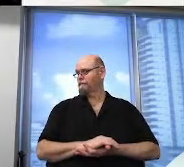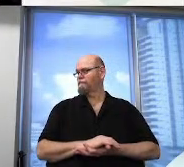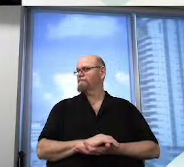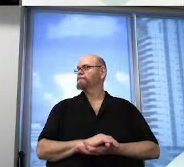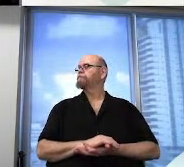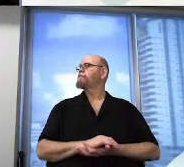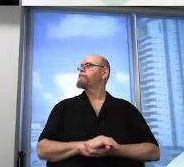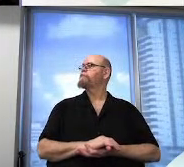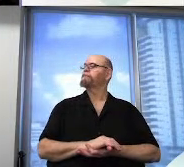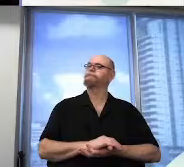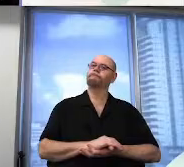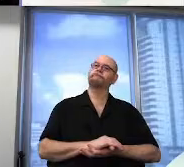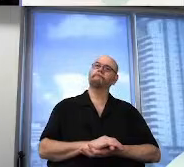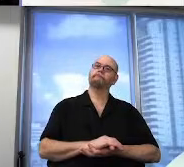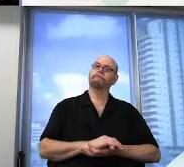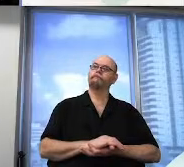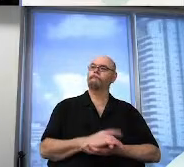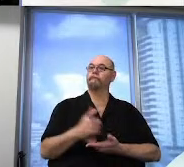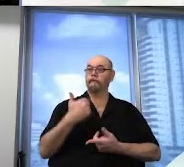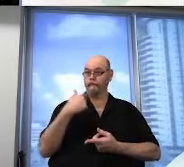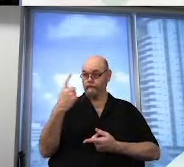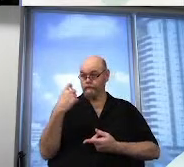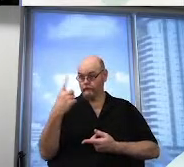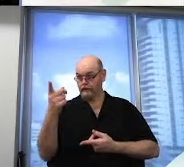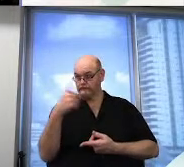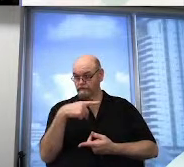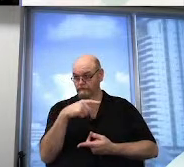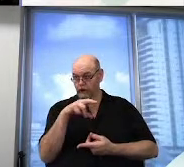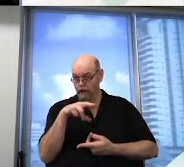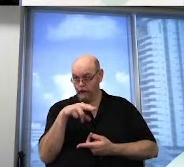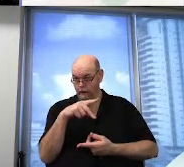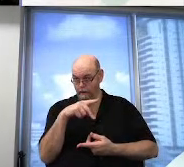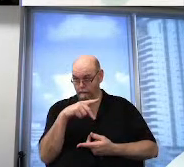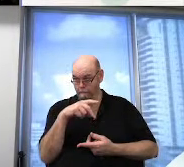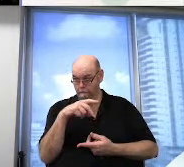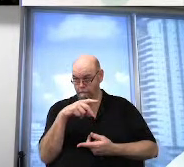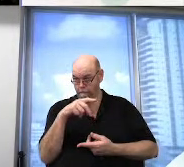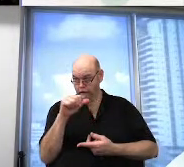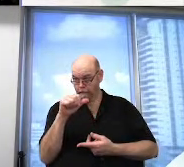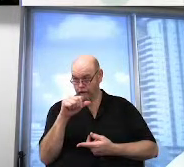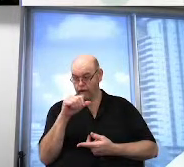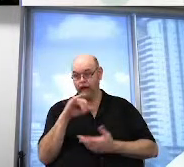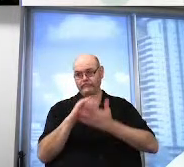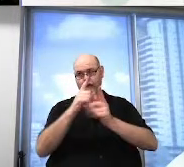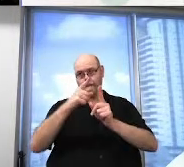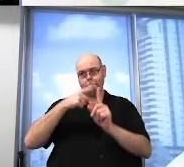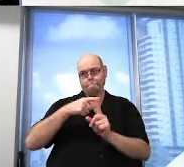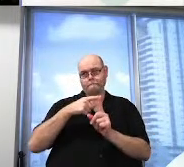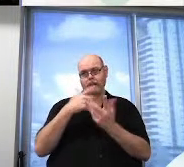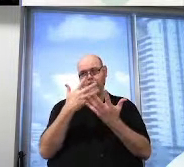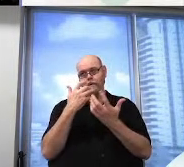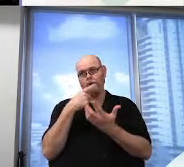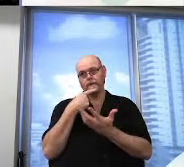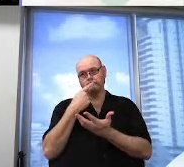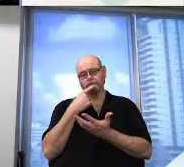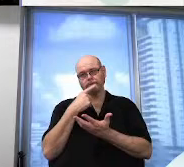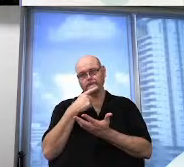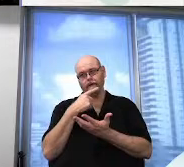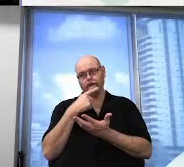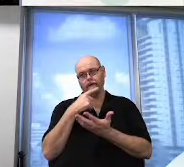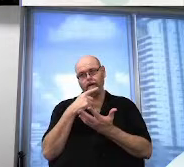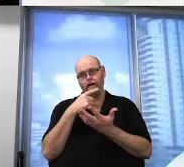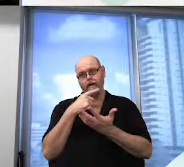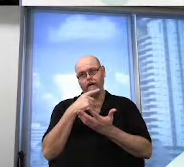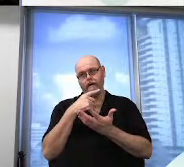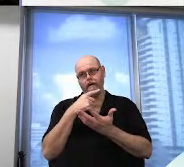So thank you. No, thank you for that consideration. Yeah. Ms. Valle, you had a question, ma'am? Yes, it goes to your point. I just